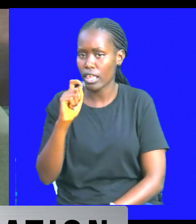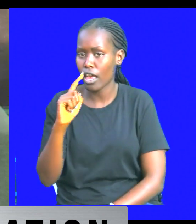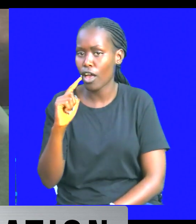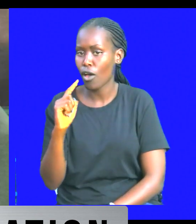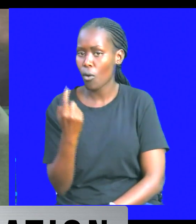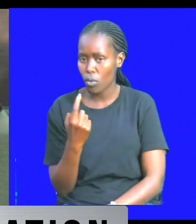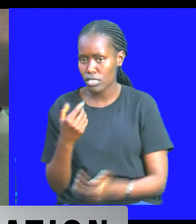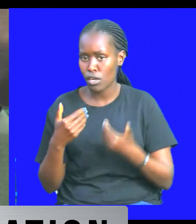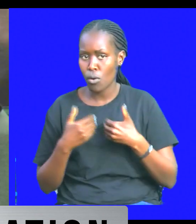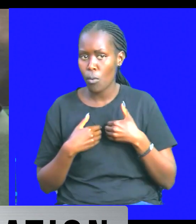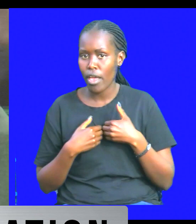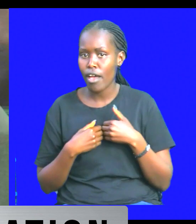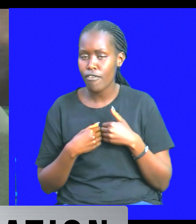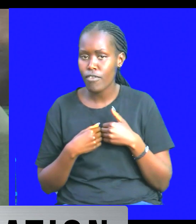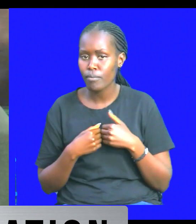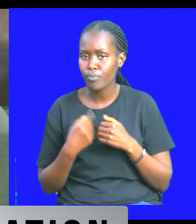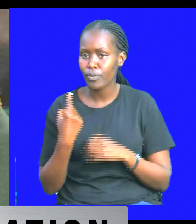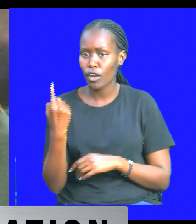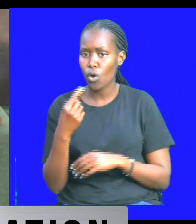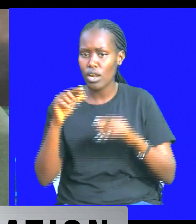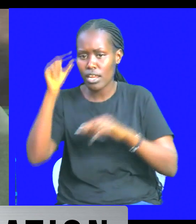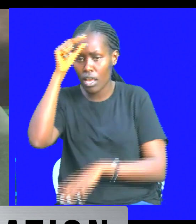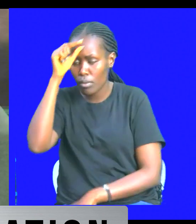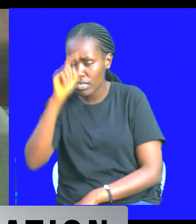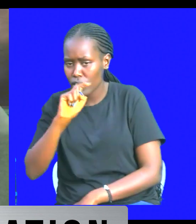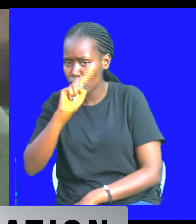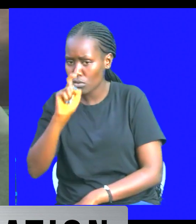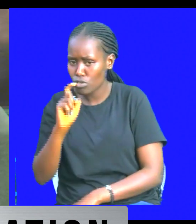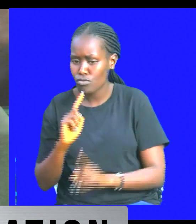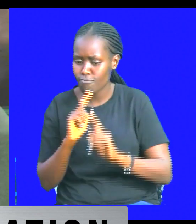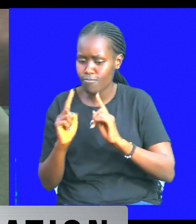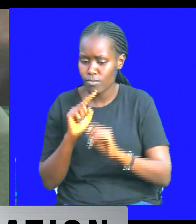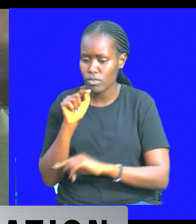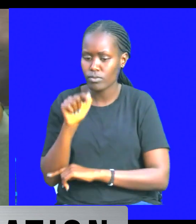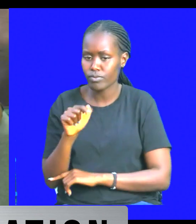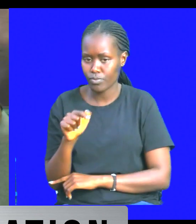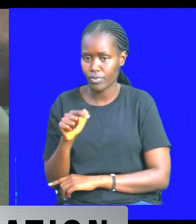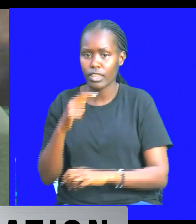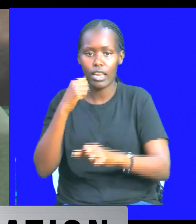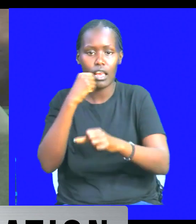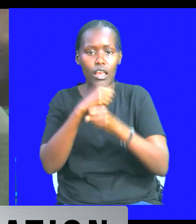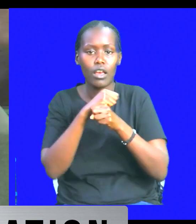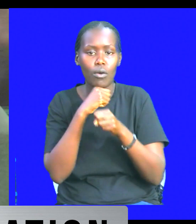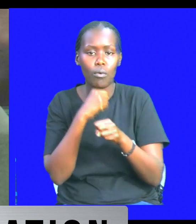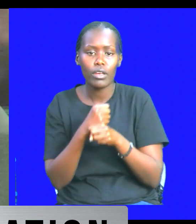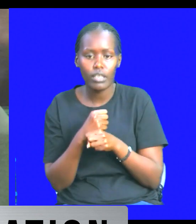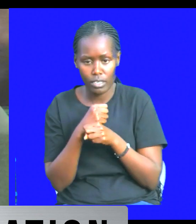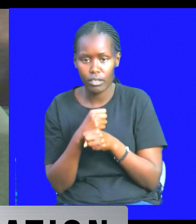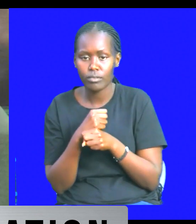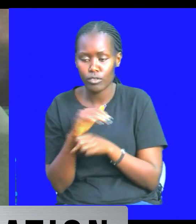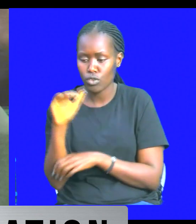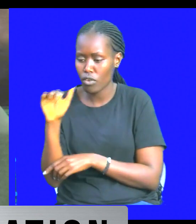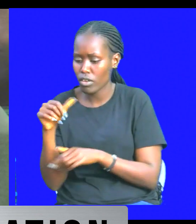is independent candidates. So really the question of these talks working, as you've asked